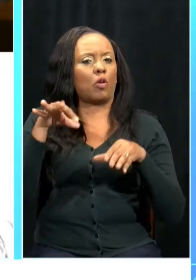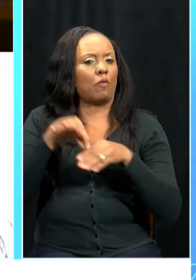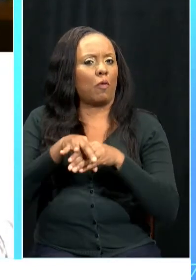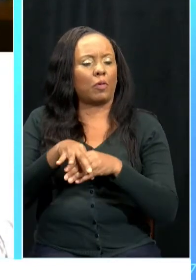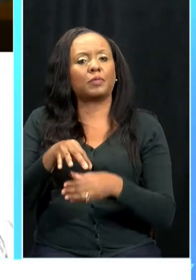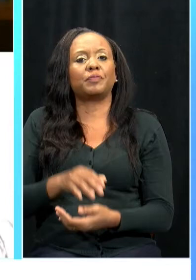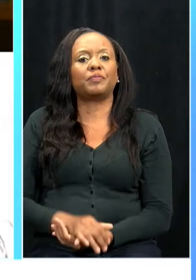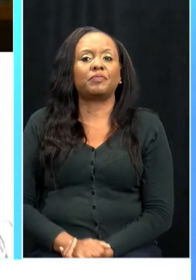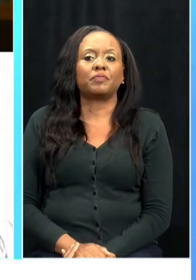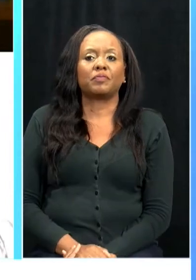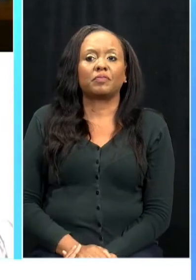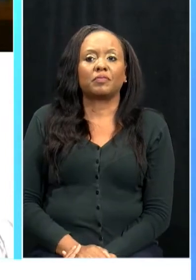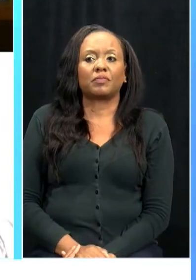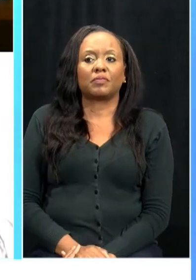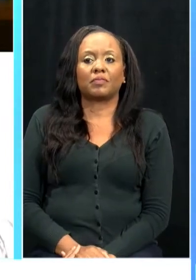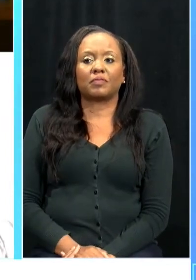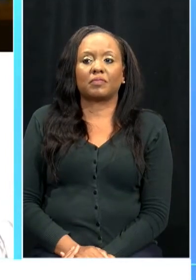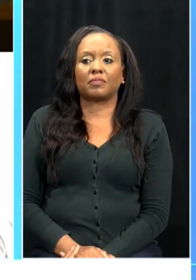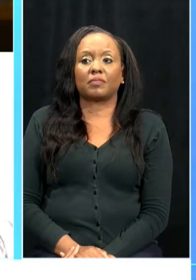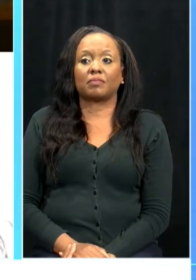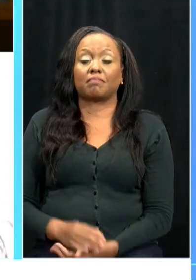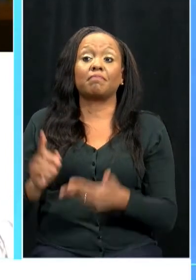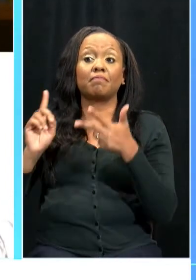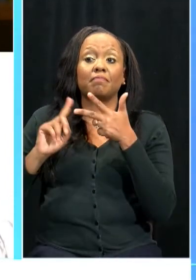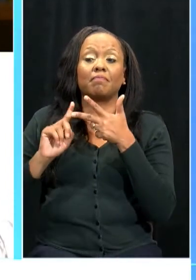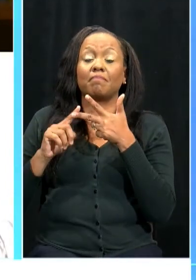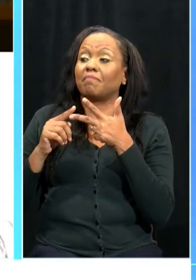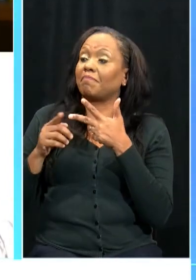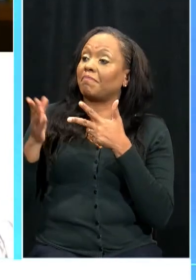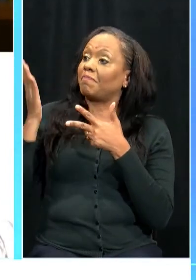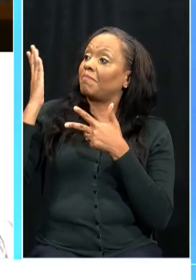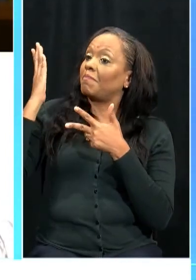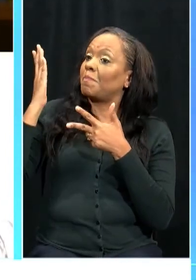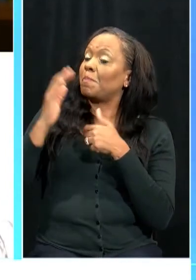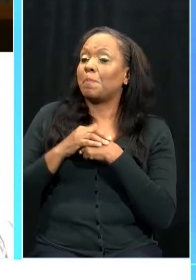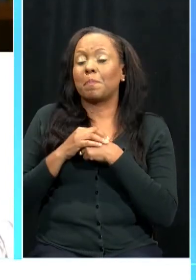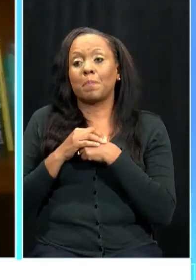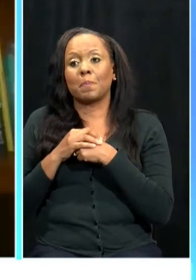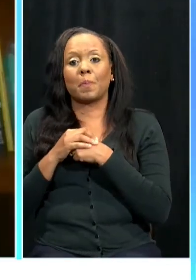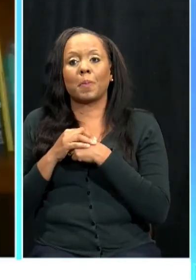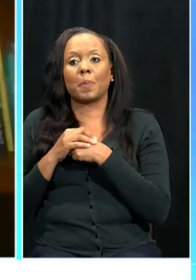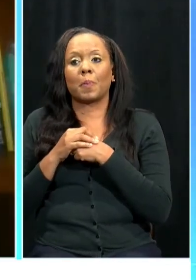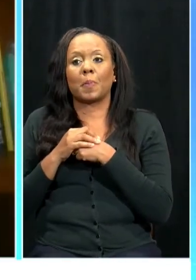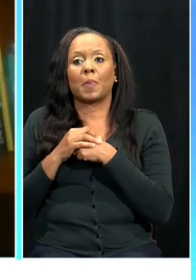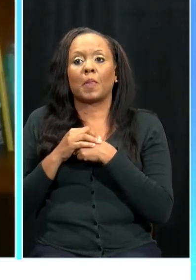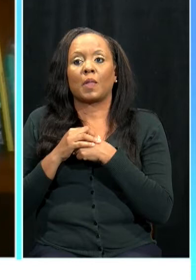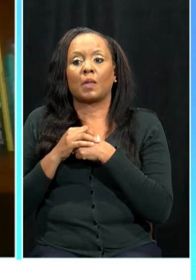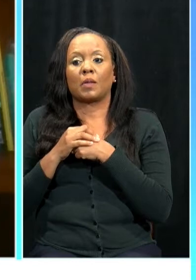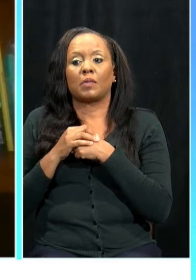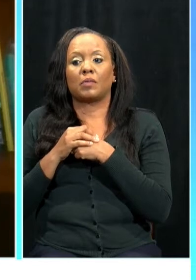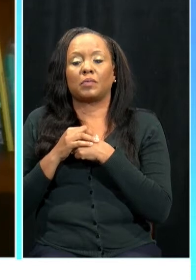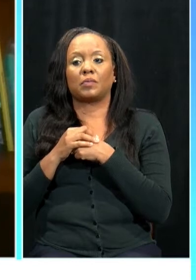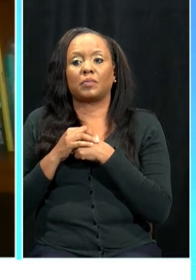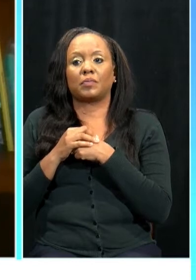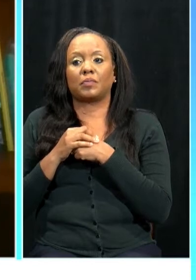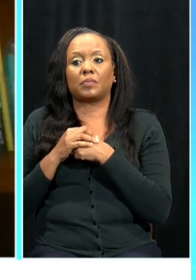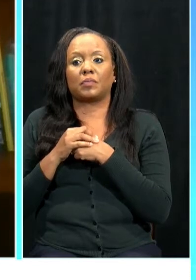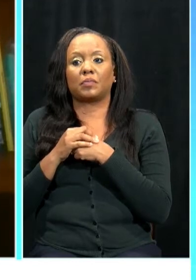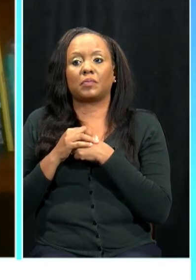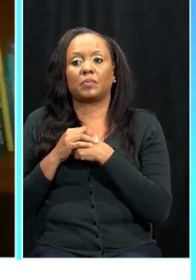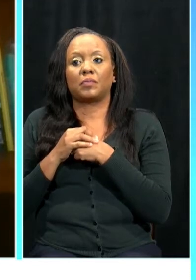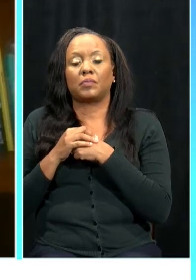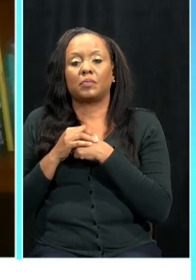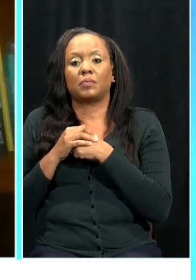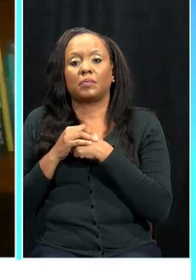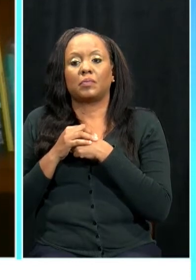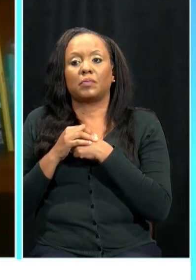Ms. Hold Jills, on. Let Dr. Tennyson get it. Let Dr. Joseph what get I in a would say to word. Ms. Jills, two things though, that the 1,500 people in